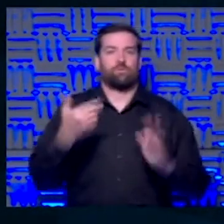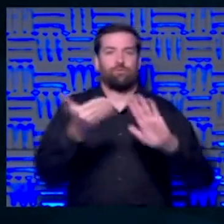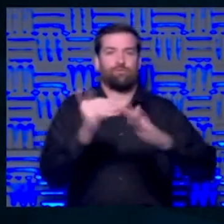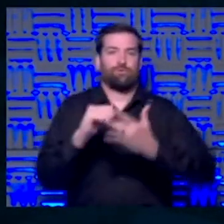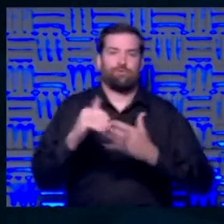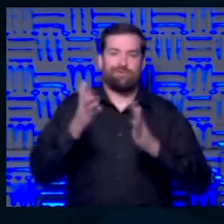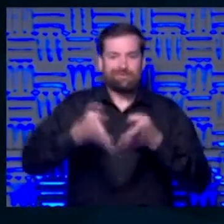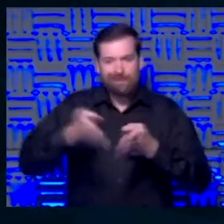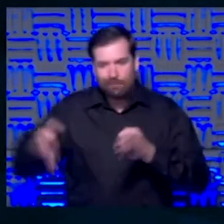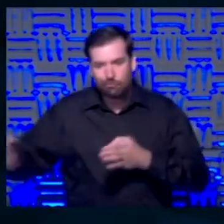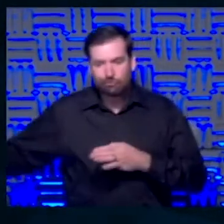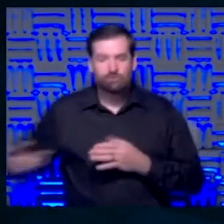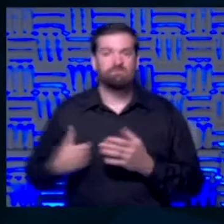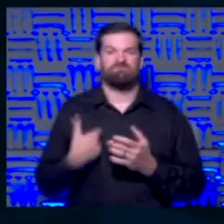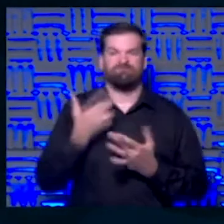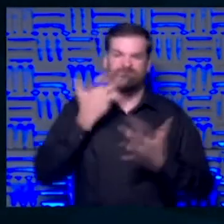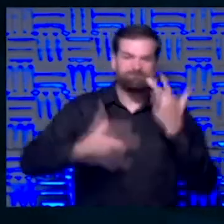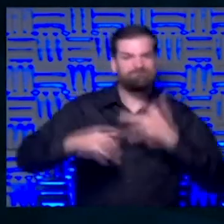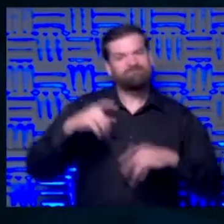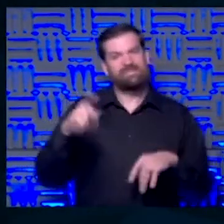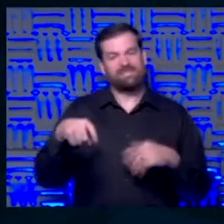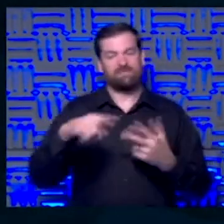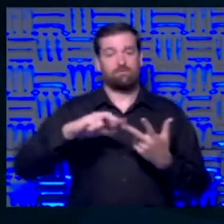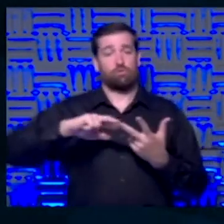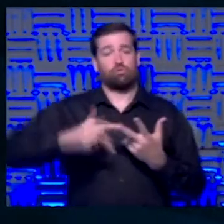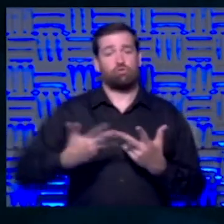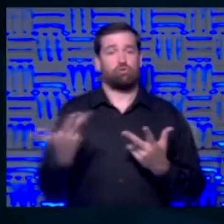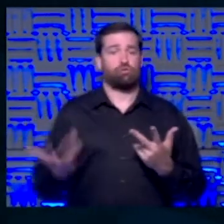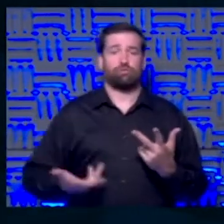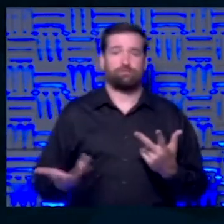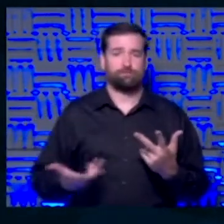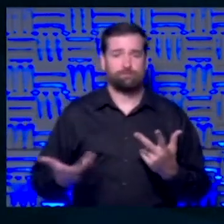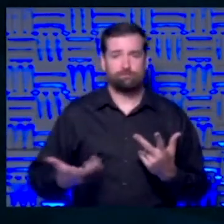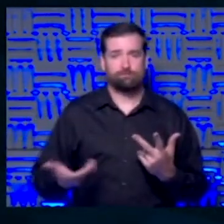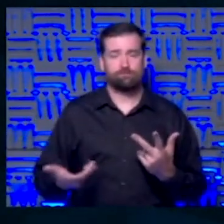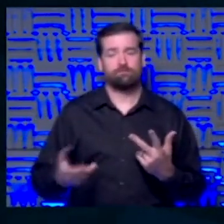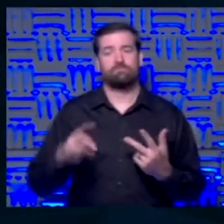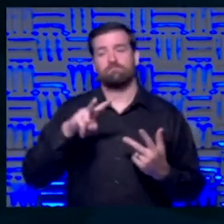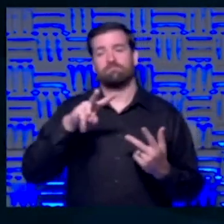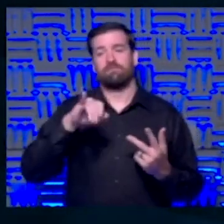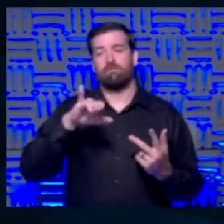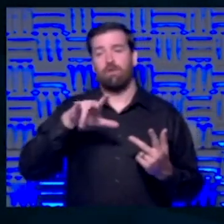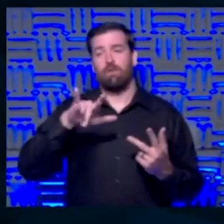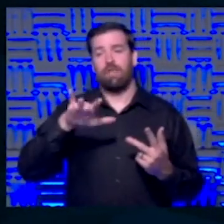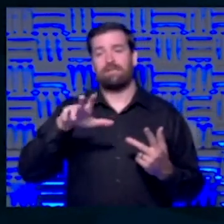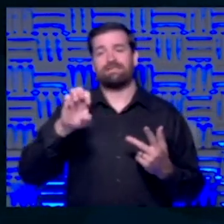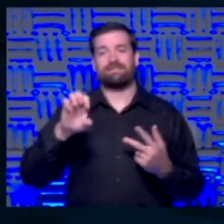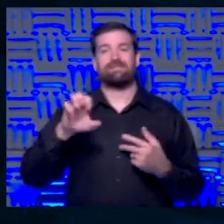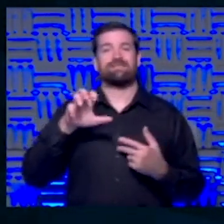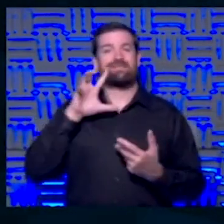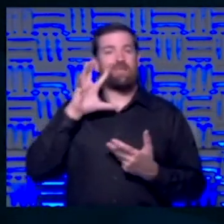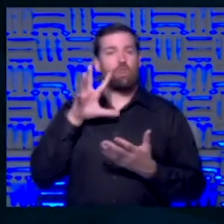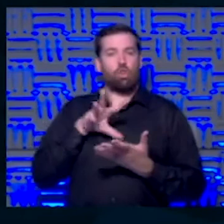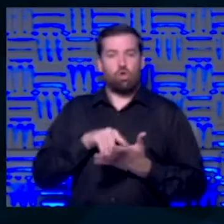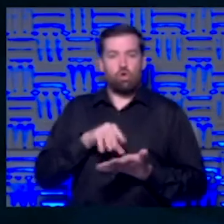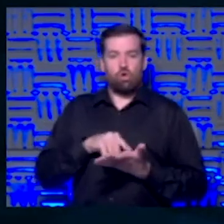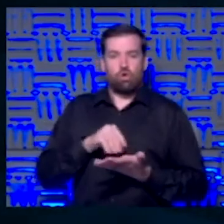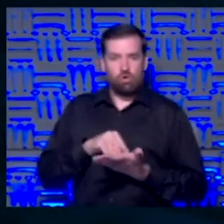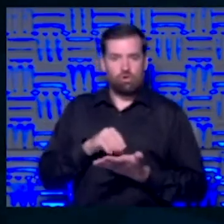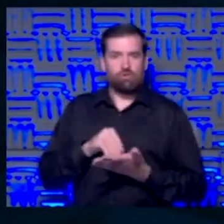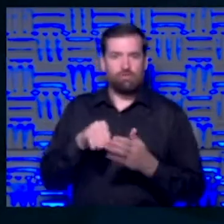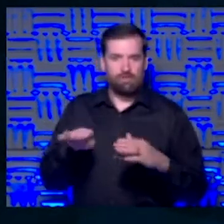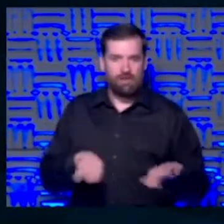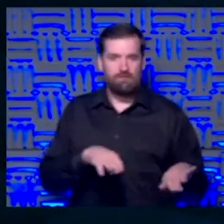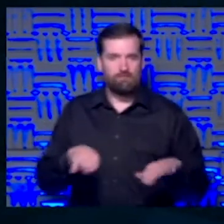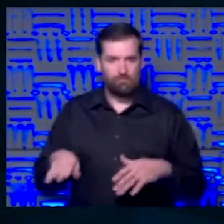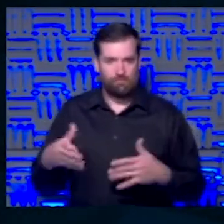neighbors desperately need. And then thirdly is that, violence is a learned behavior. And so making sure that we are